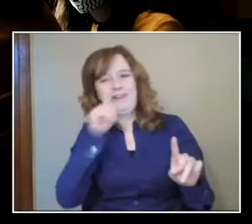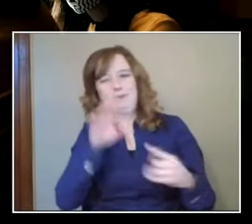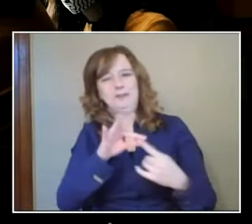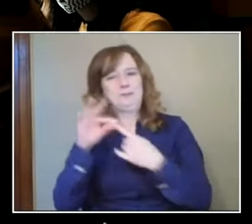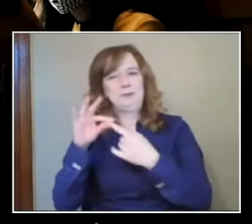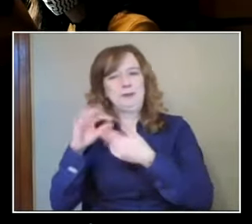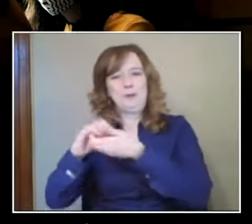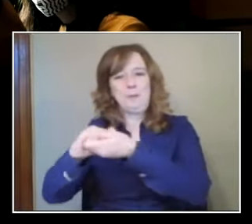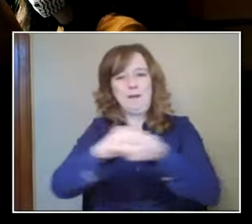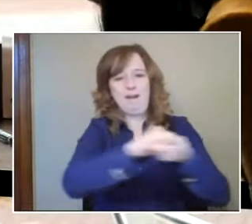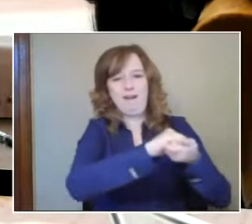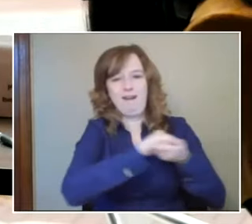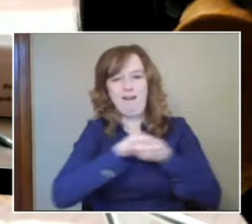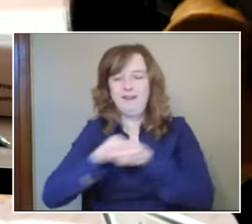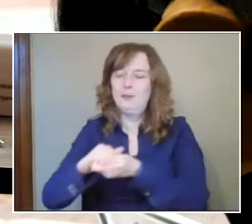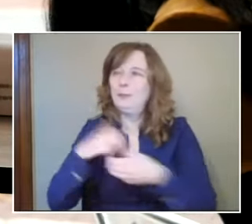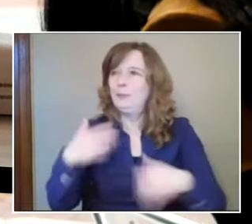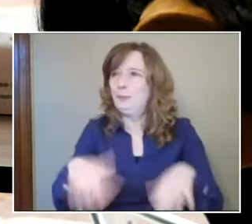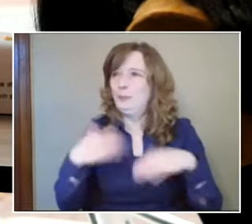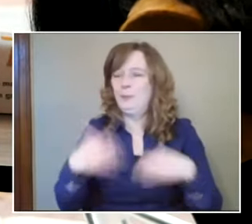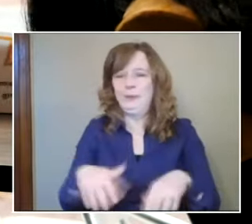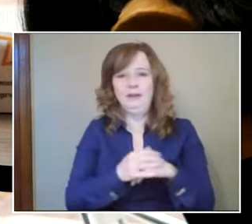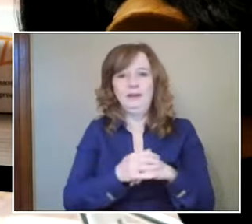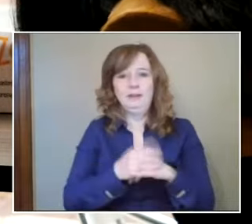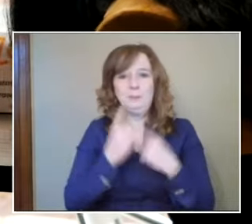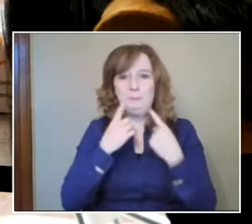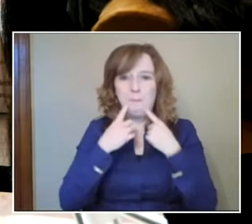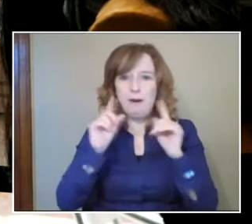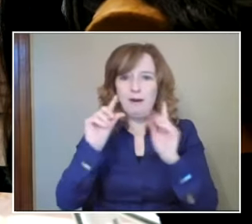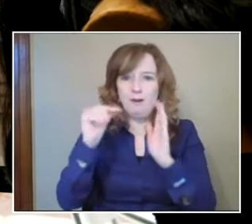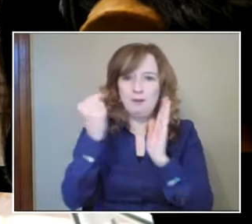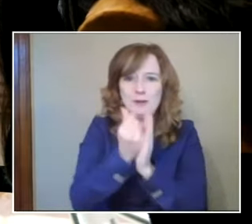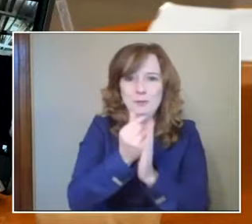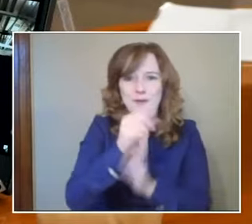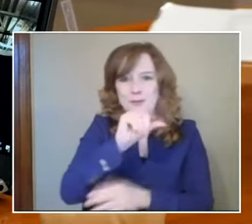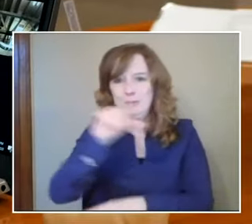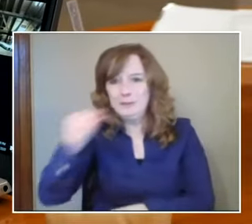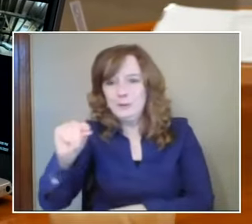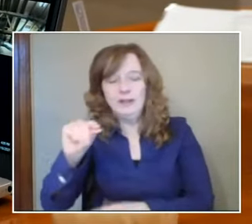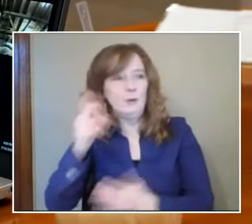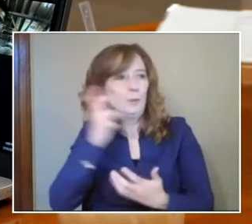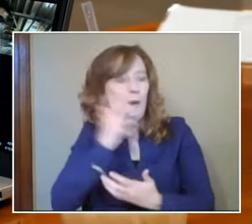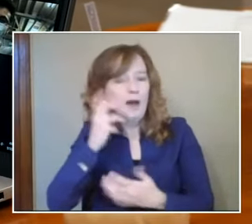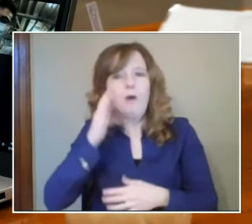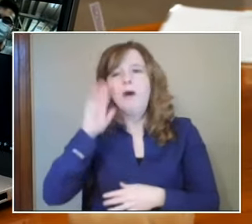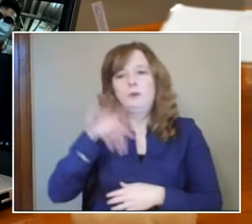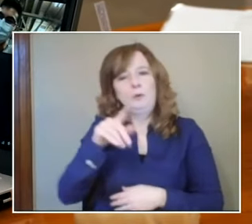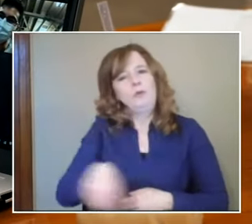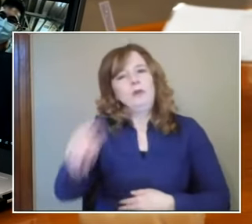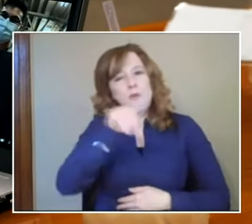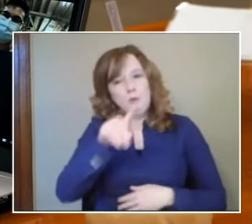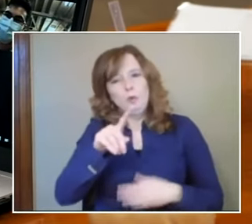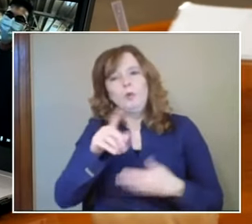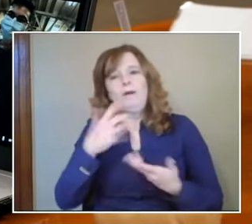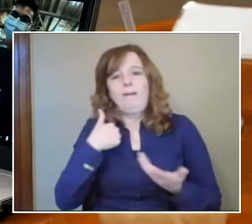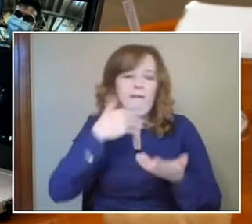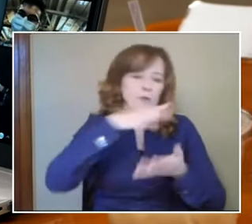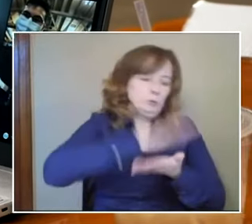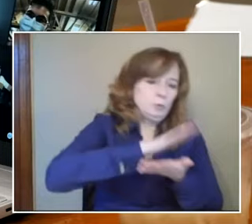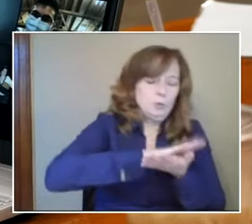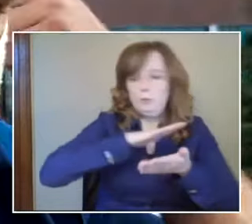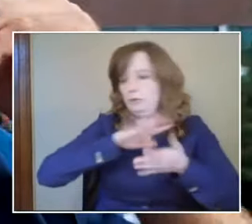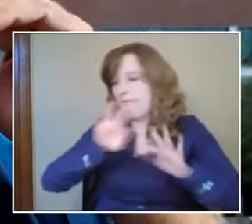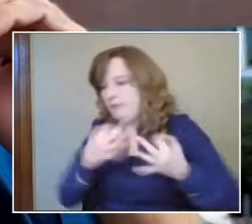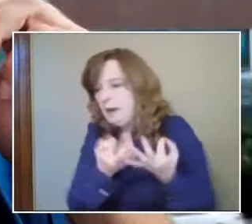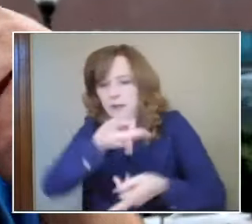To cross the finish line of 2020, juggling school, family, and work, as our students so often do, and to do